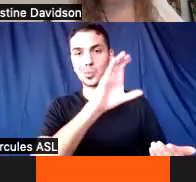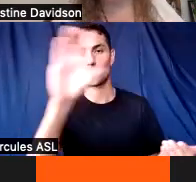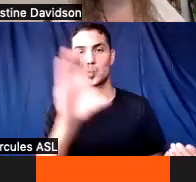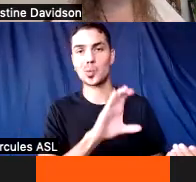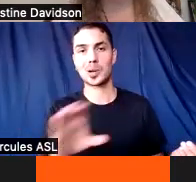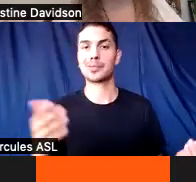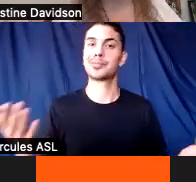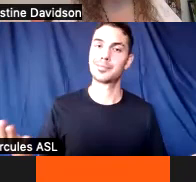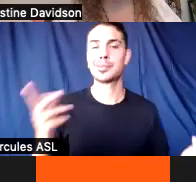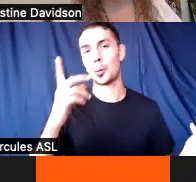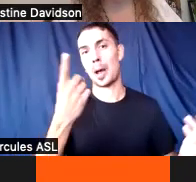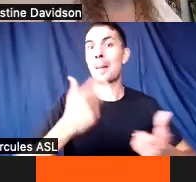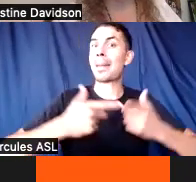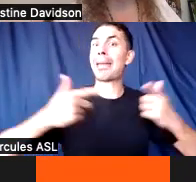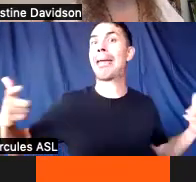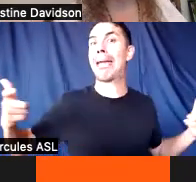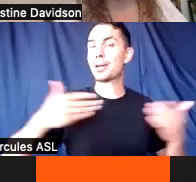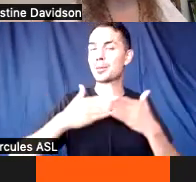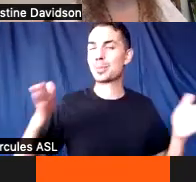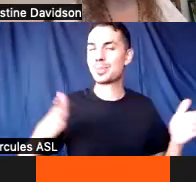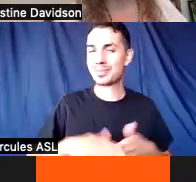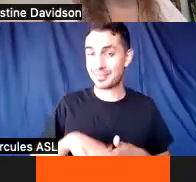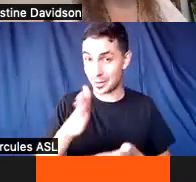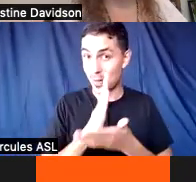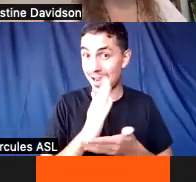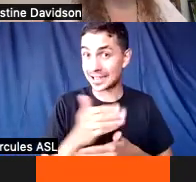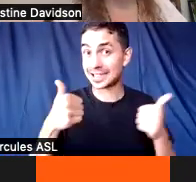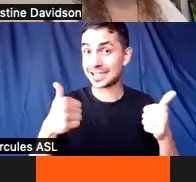that's okay. Is that okay?